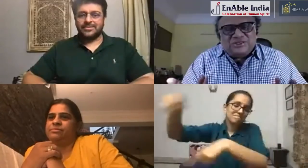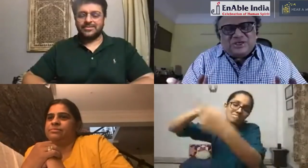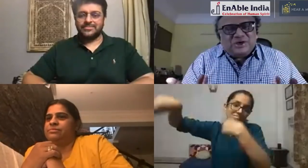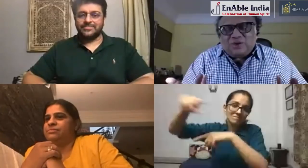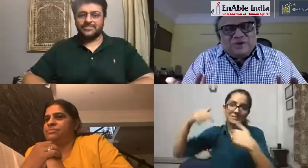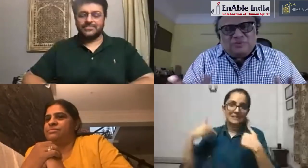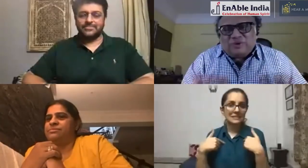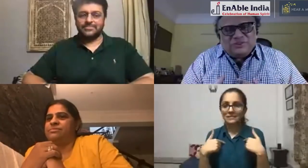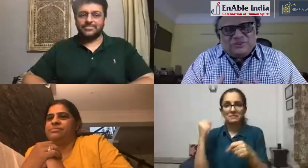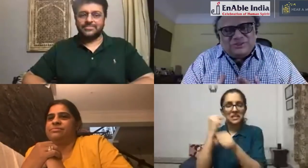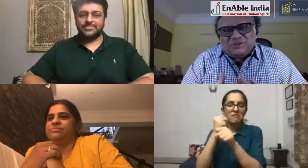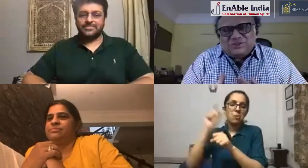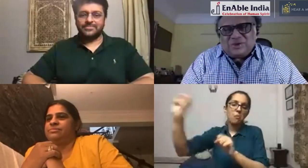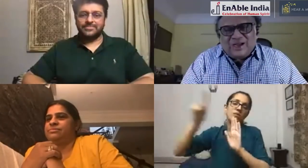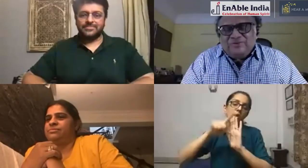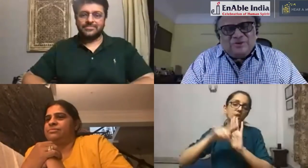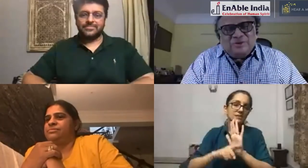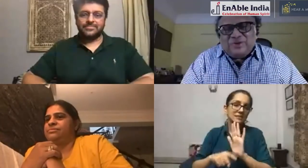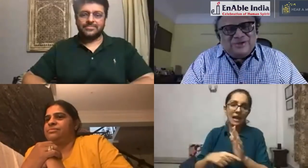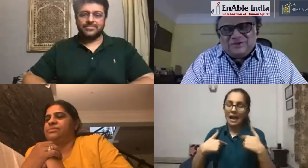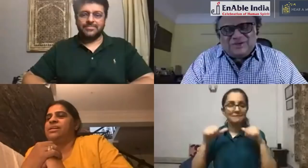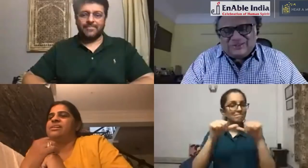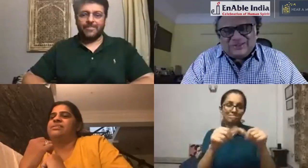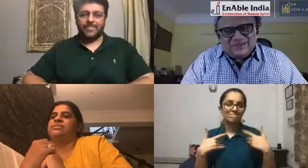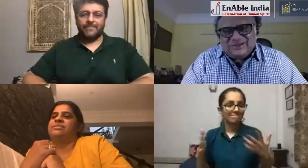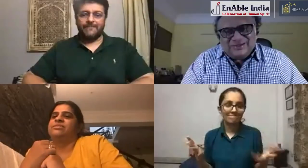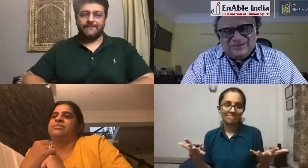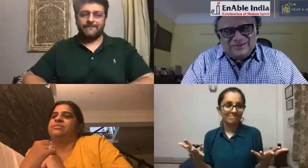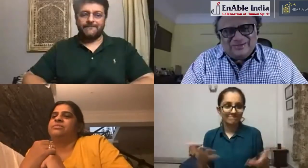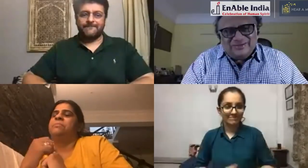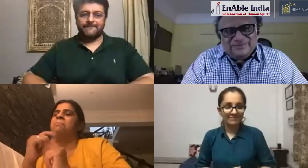this is a government policy, so I won't be able to answer it.